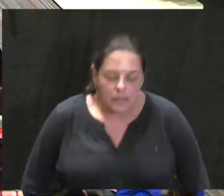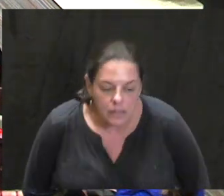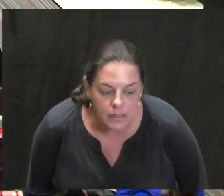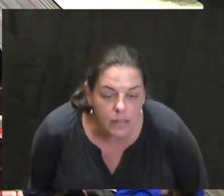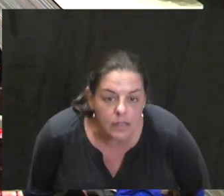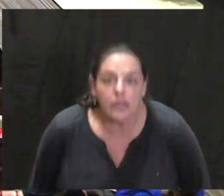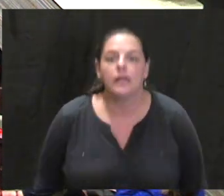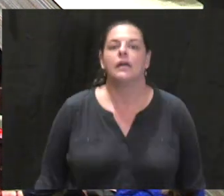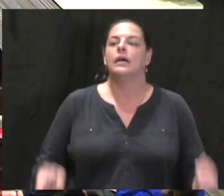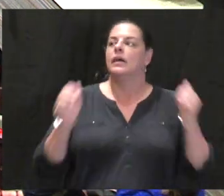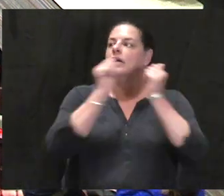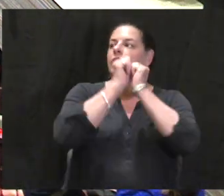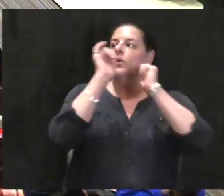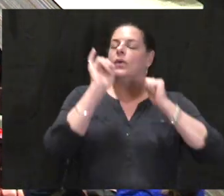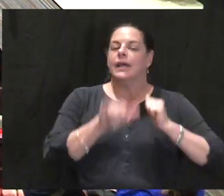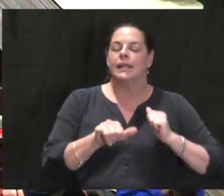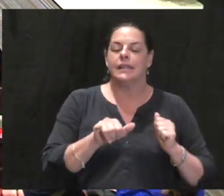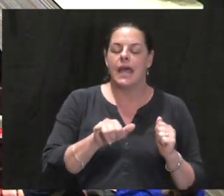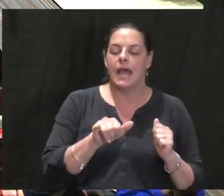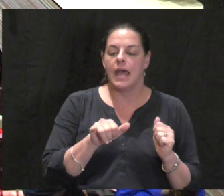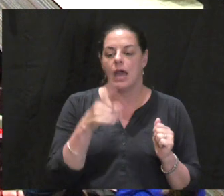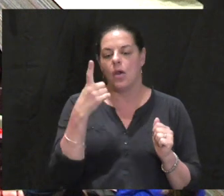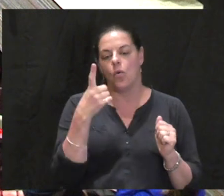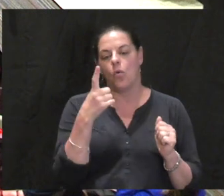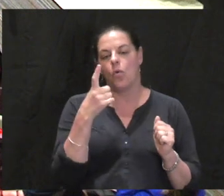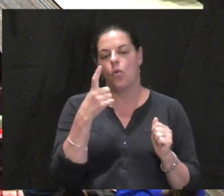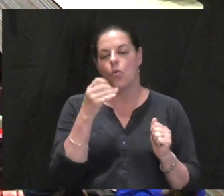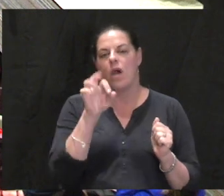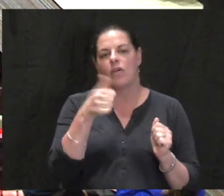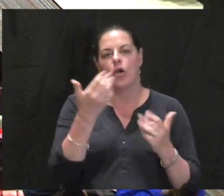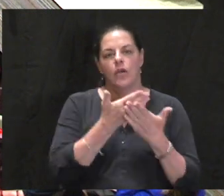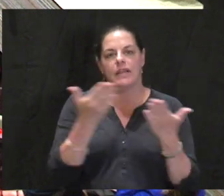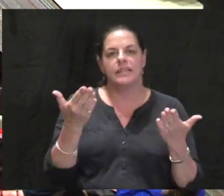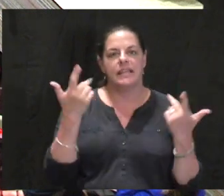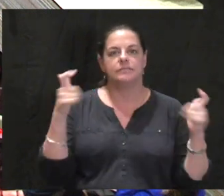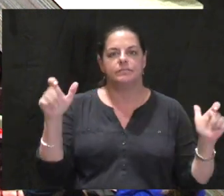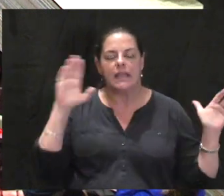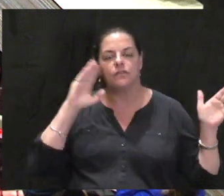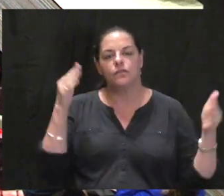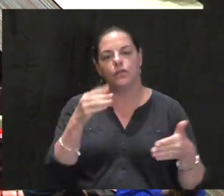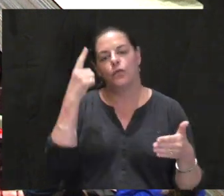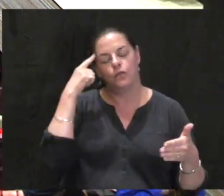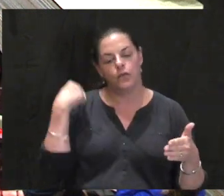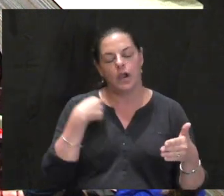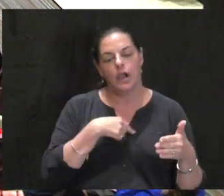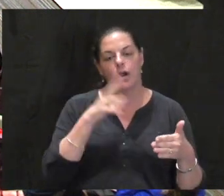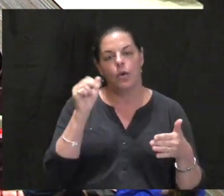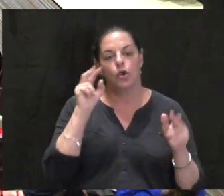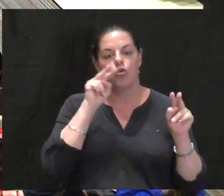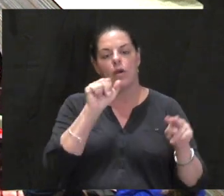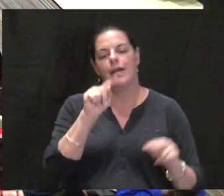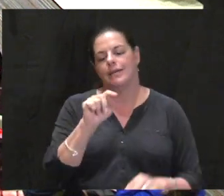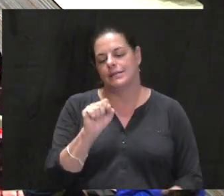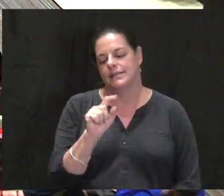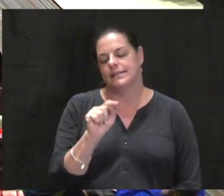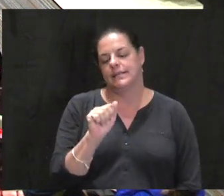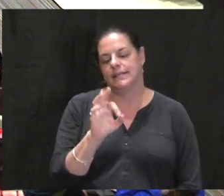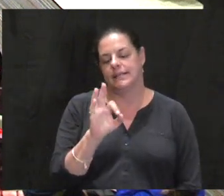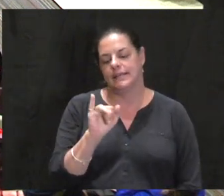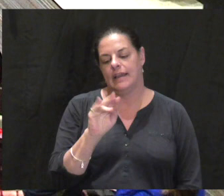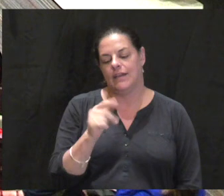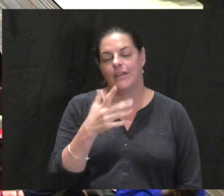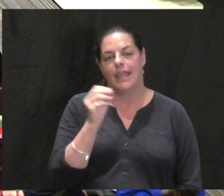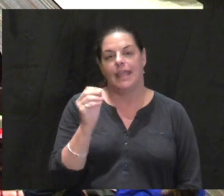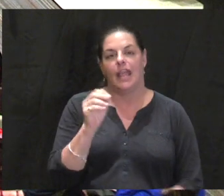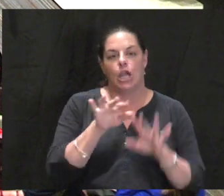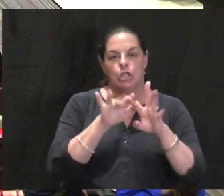our staff. And Miss Dr. Rosser is here. I'm about to call her by her previous name. Sorry, Dr. Rosser is here to